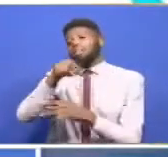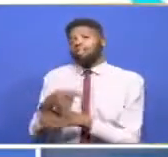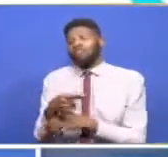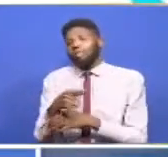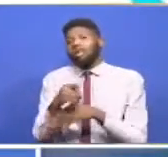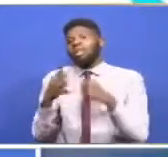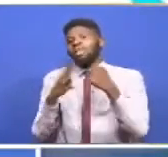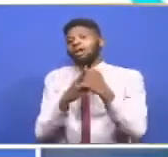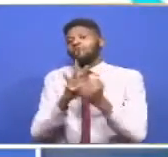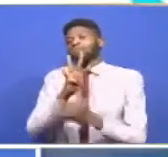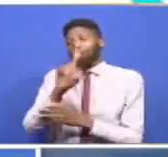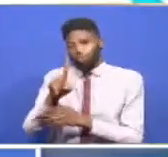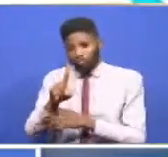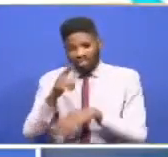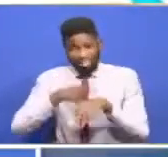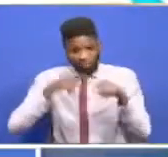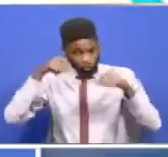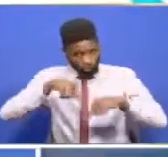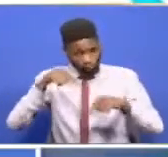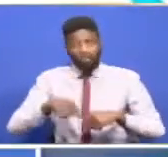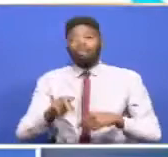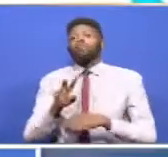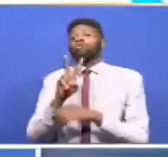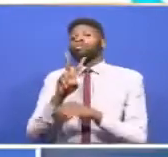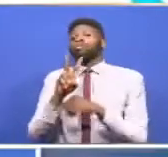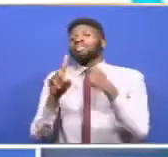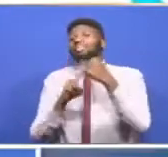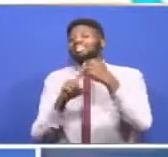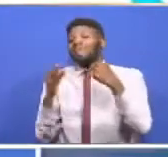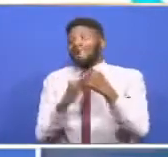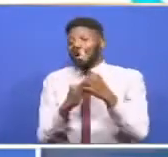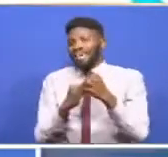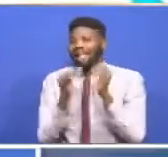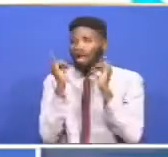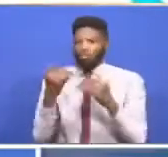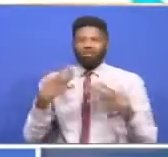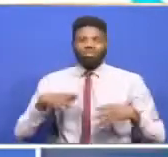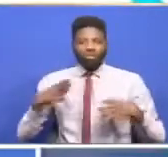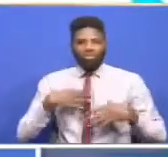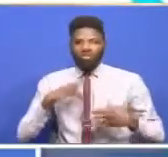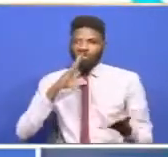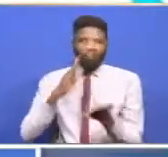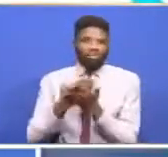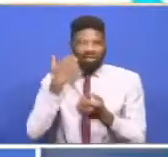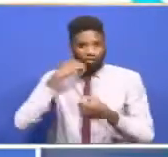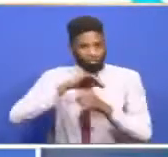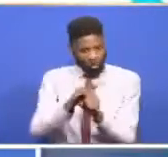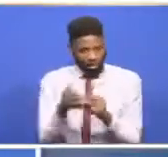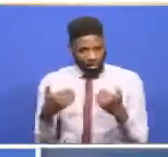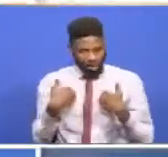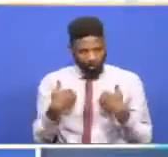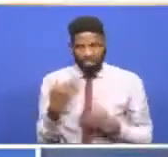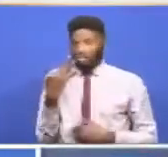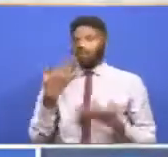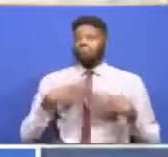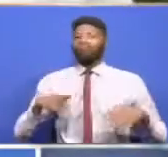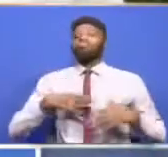6,941 after 268 more cases were confirmed, with three more people succumbing to the disease.